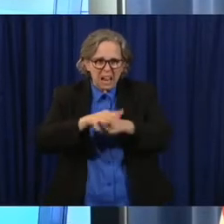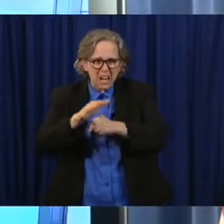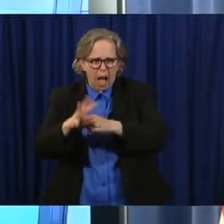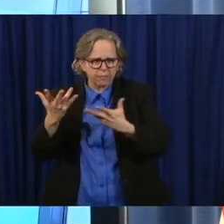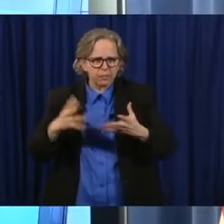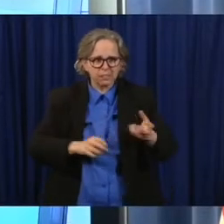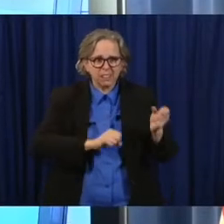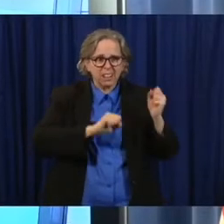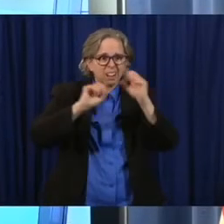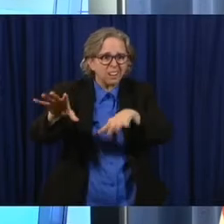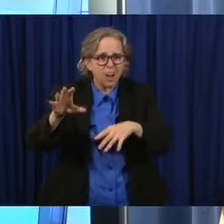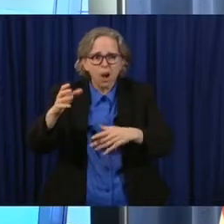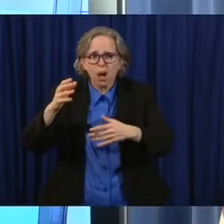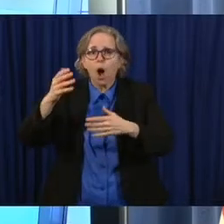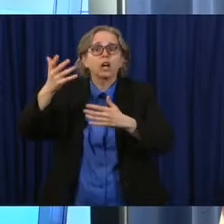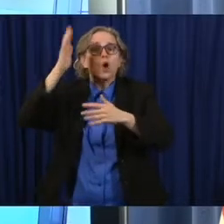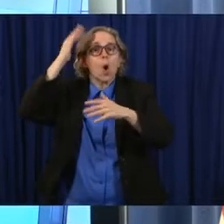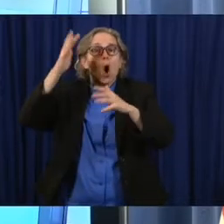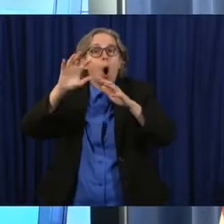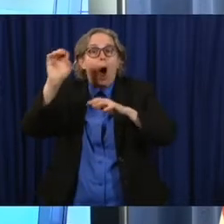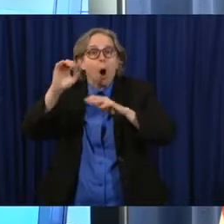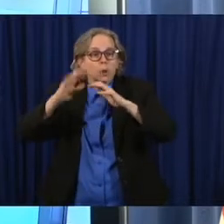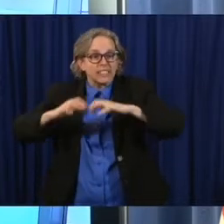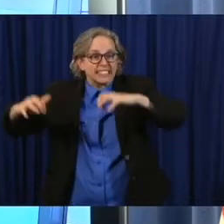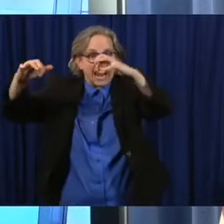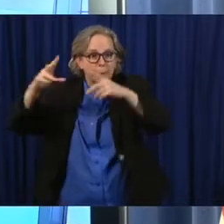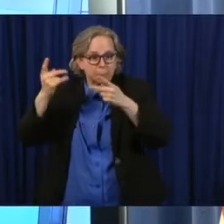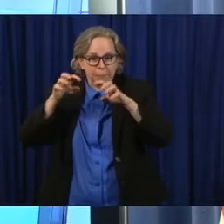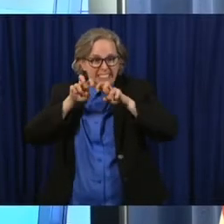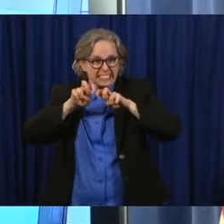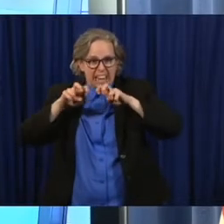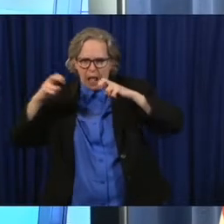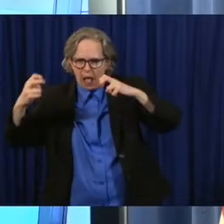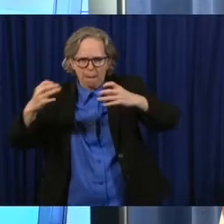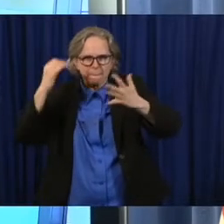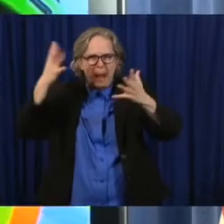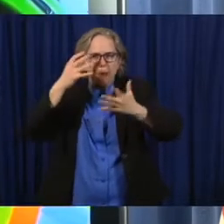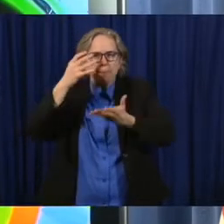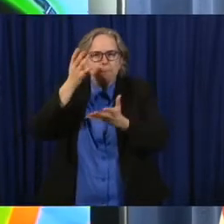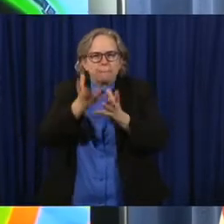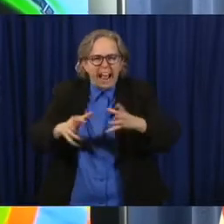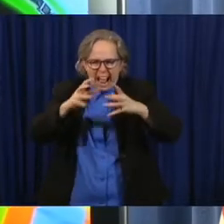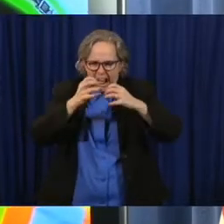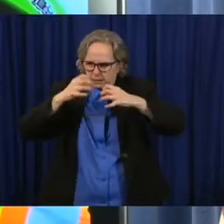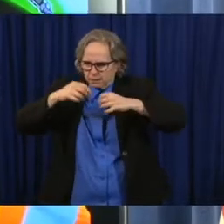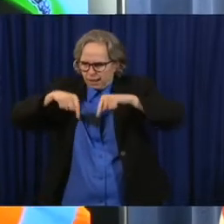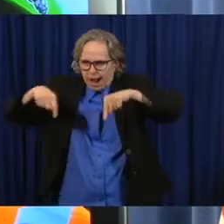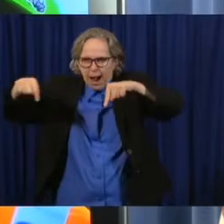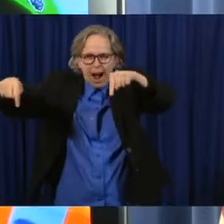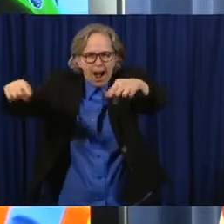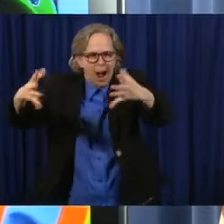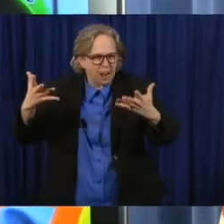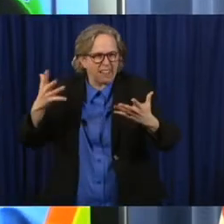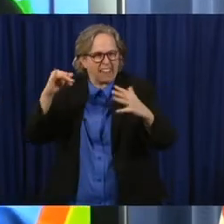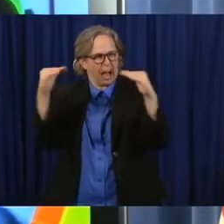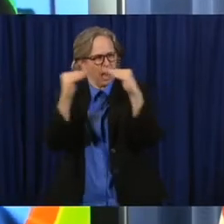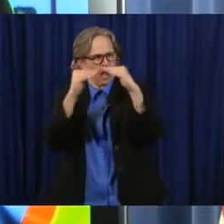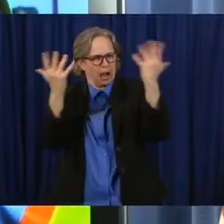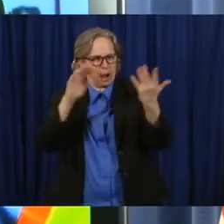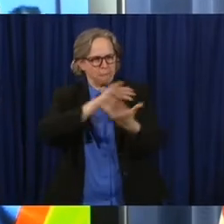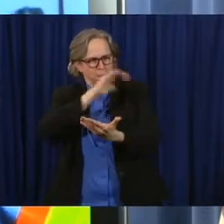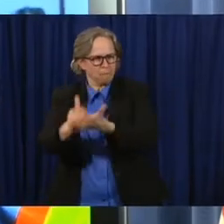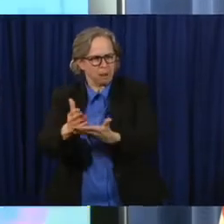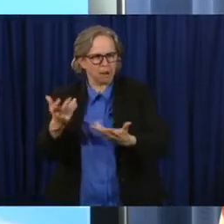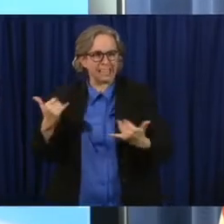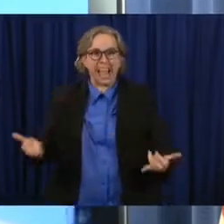every seat of Ohio Stadium. Think about it. However, due to the COVID-19 outbreak, only ODOT crews are removing that trash right now.